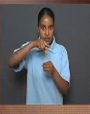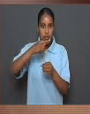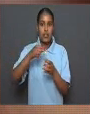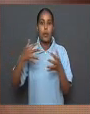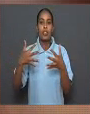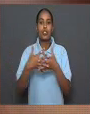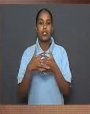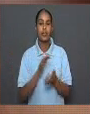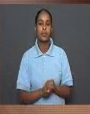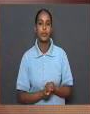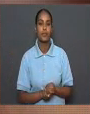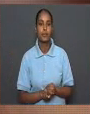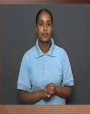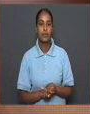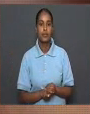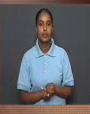mixture.